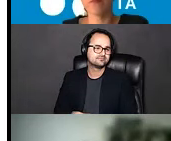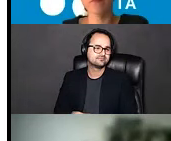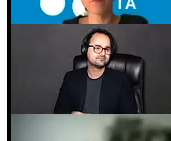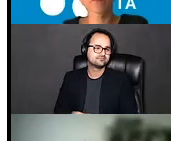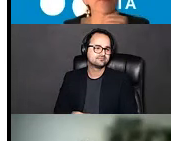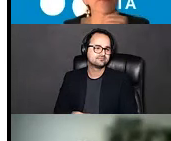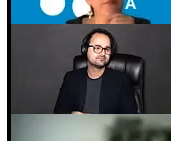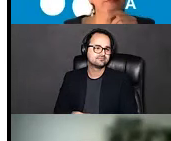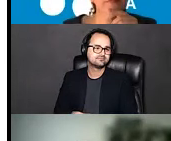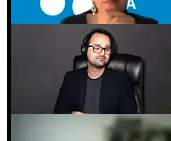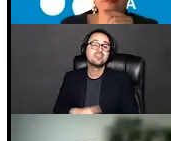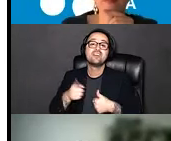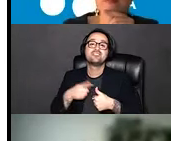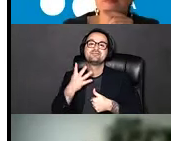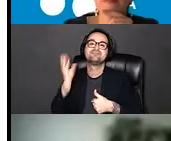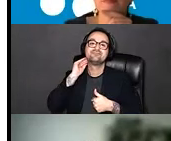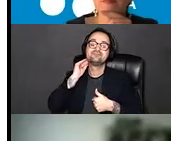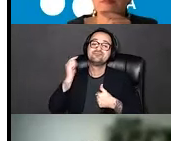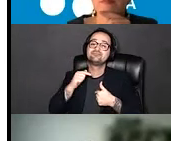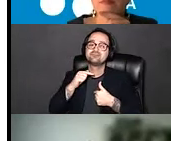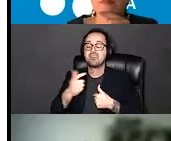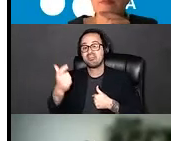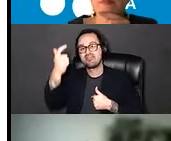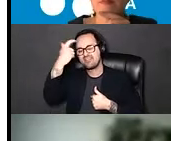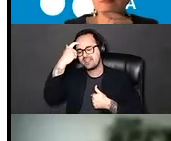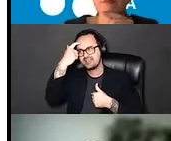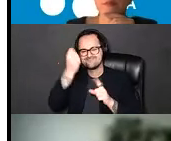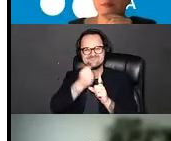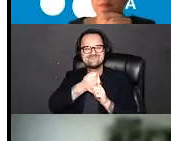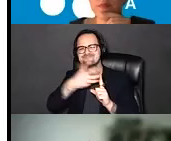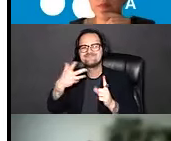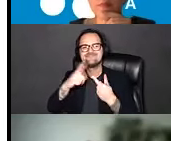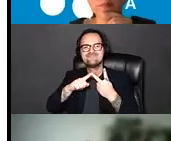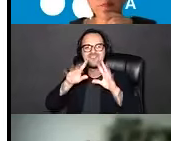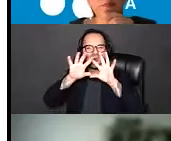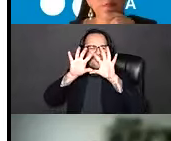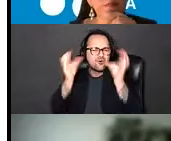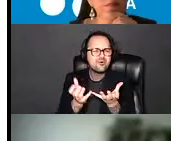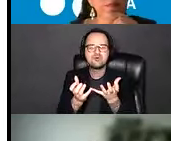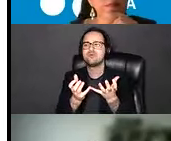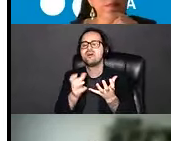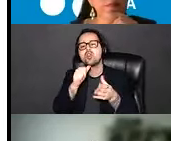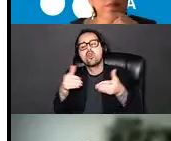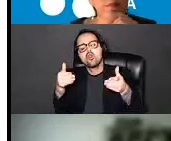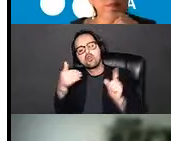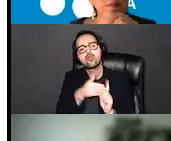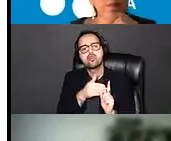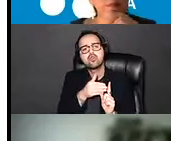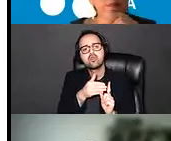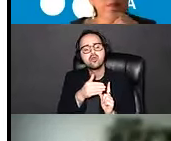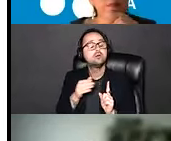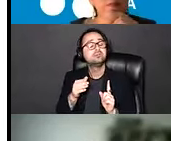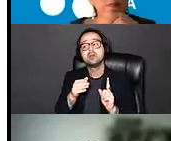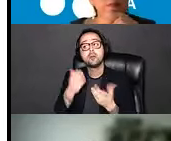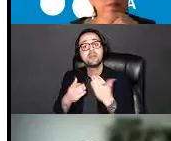so that first consideration was all about think expansively, think holistically, think about the kinds of things that maybe you don't normally work